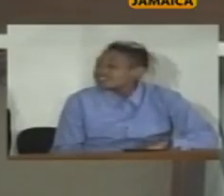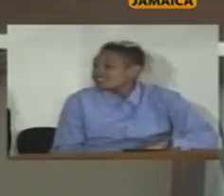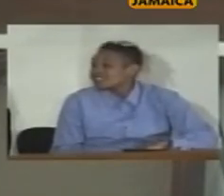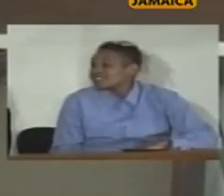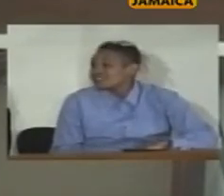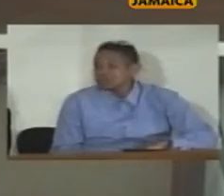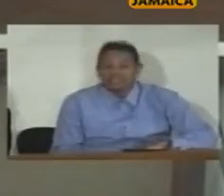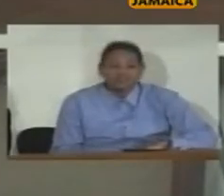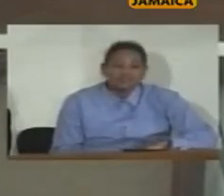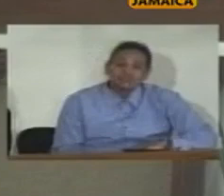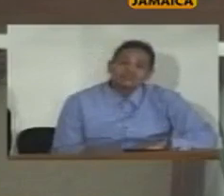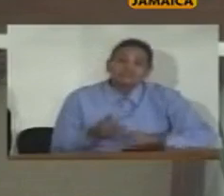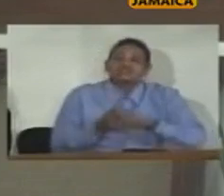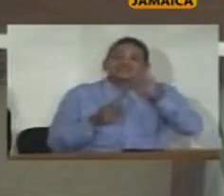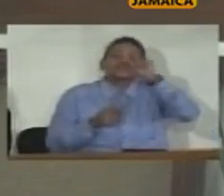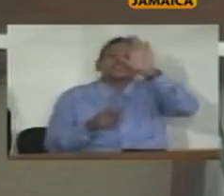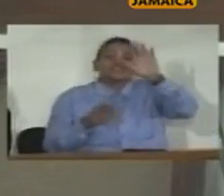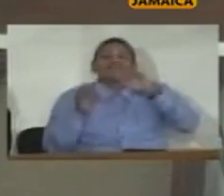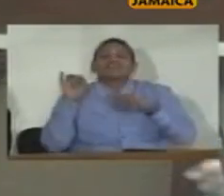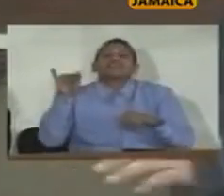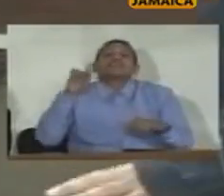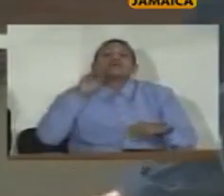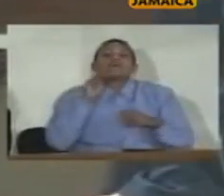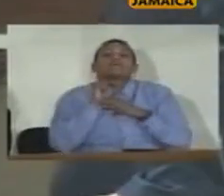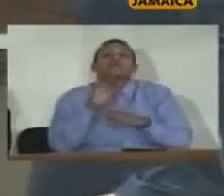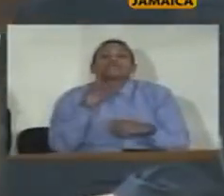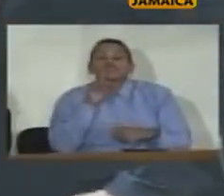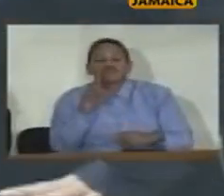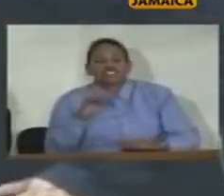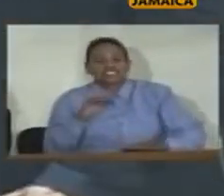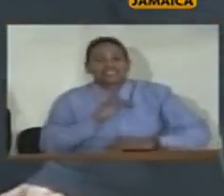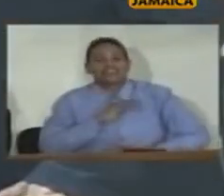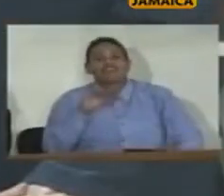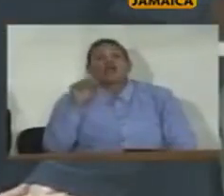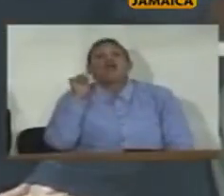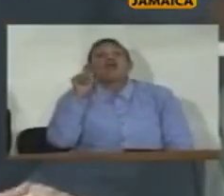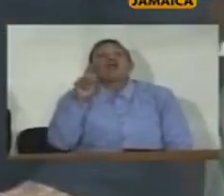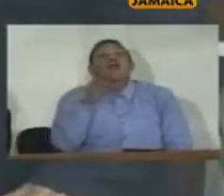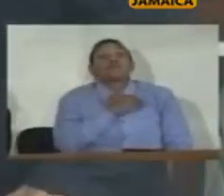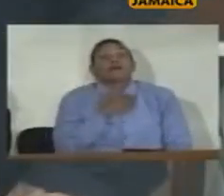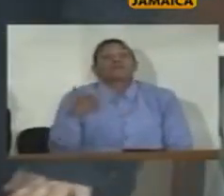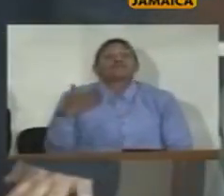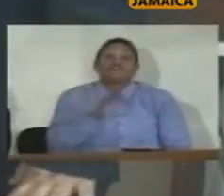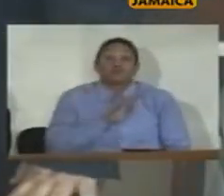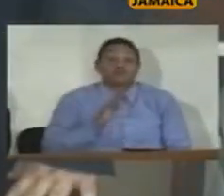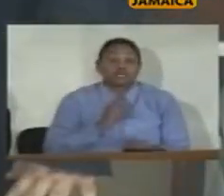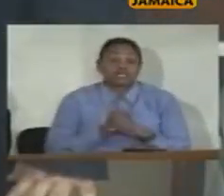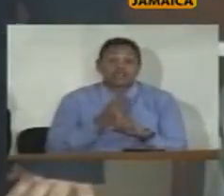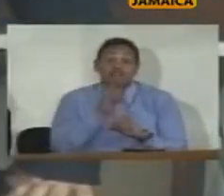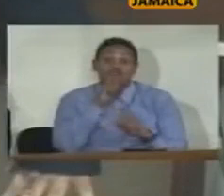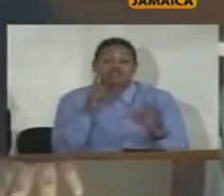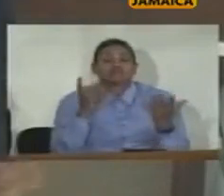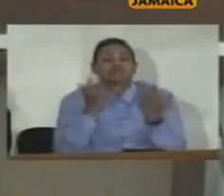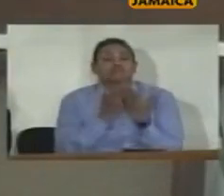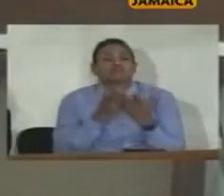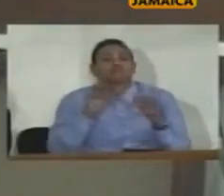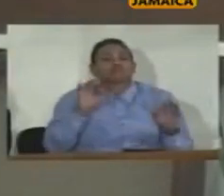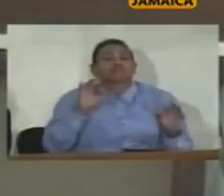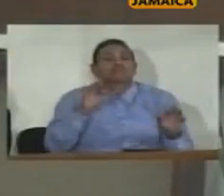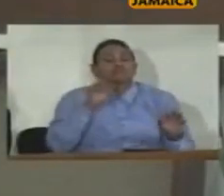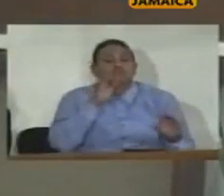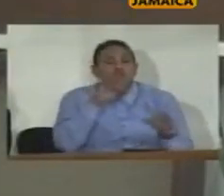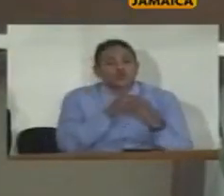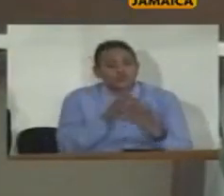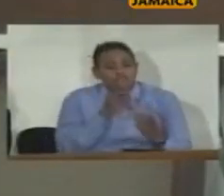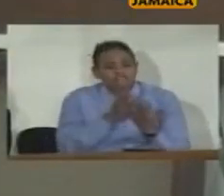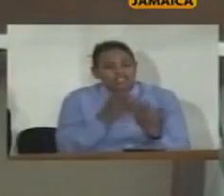whether the minister was satisfied that all members of the board are suitably qualified, including being fit and